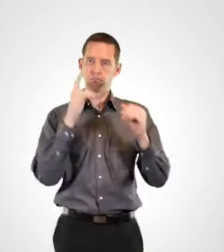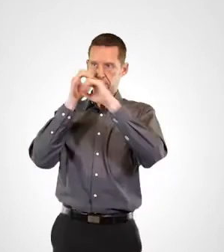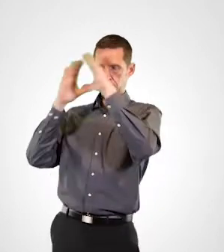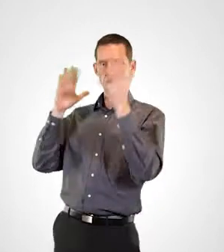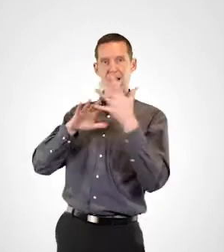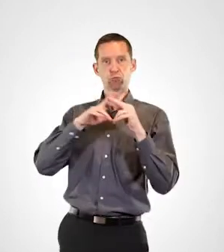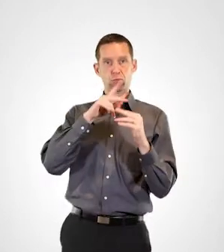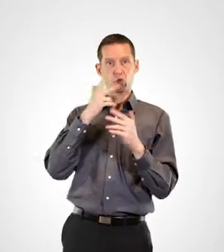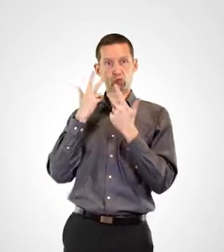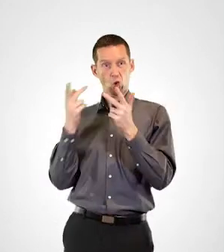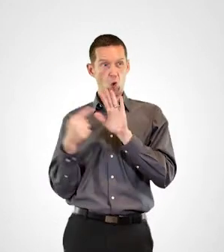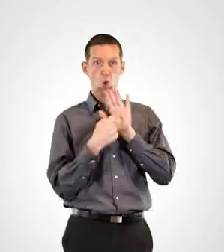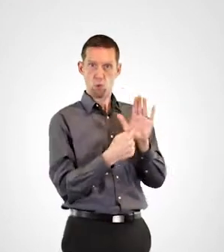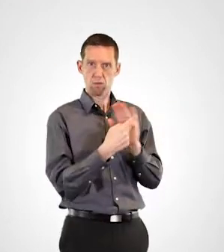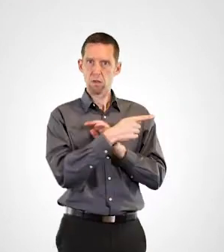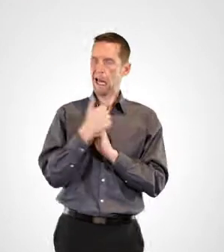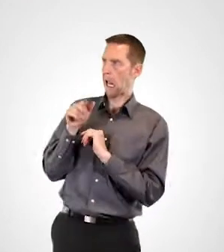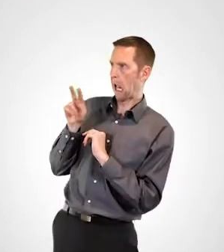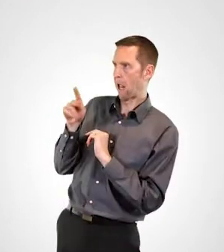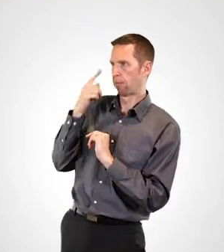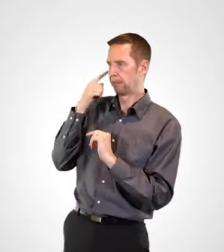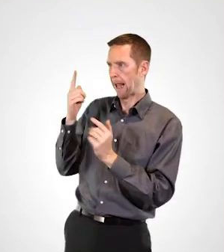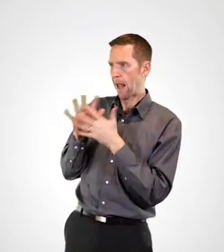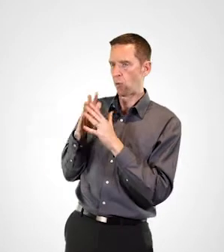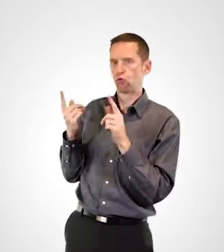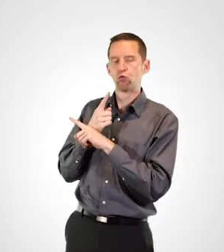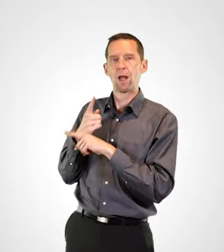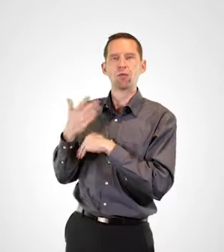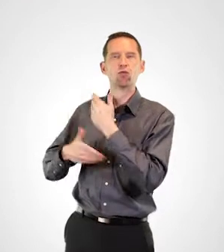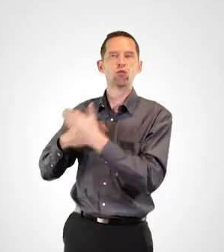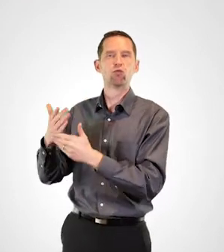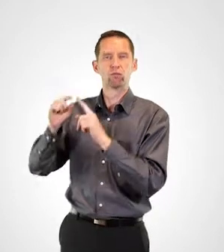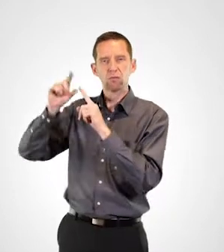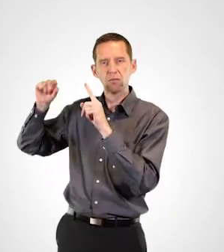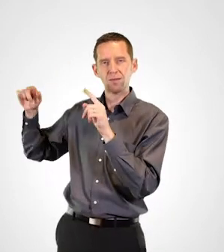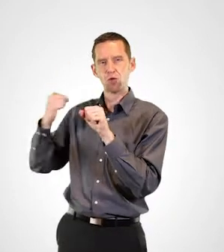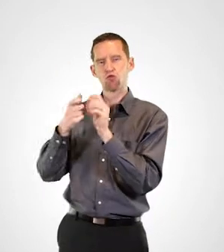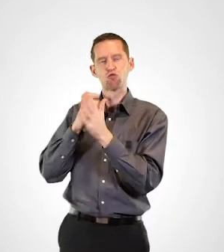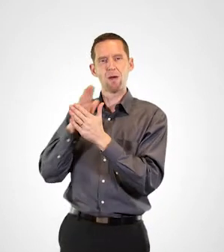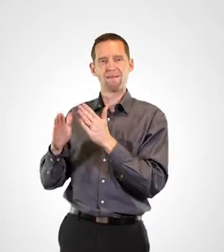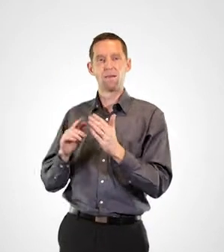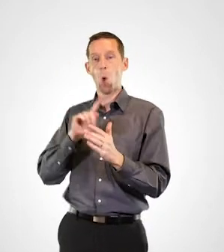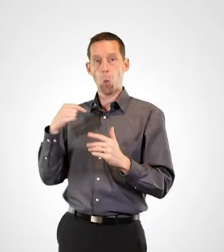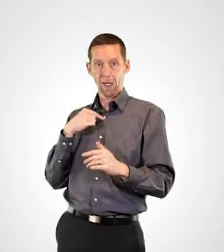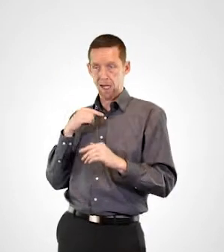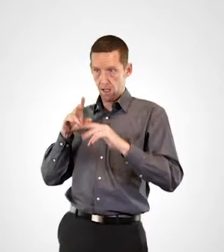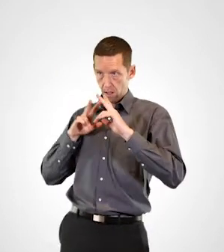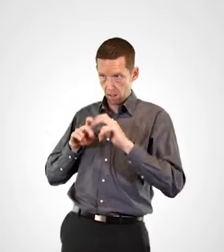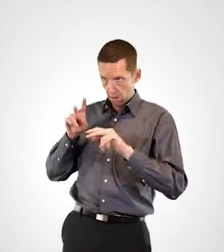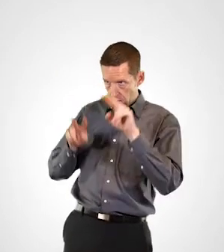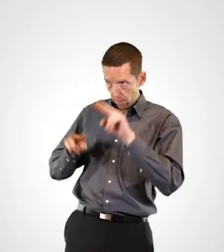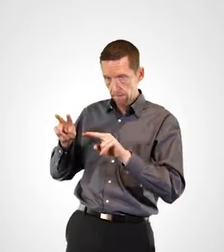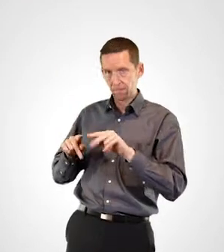what's happening, what to do, and how to change things over time. That's just a composite view. I'll let you take a look at that yourselves